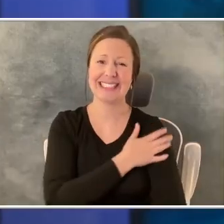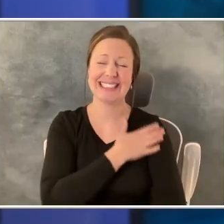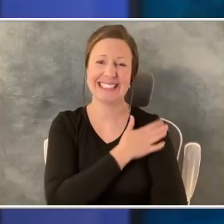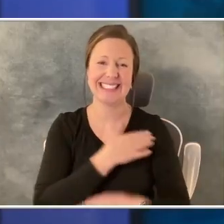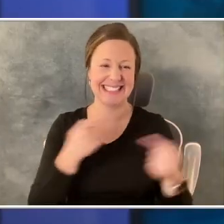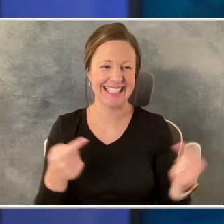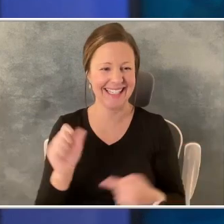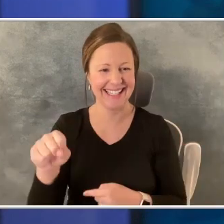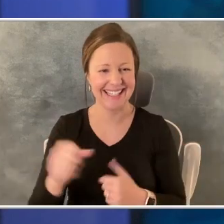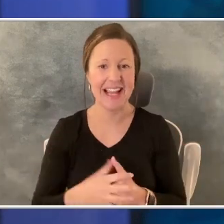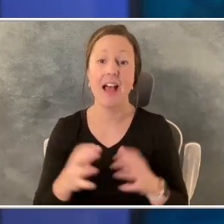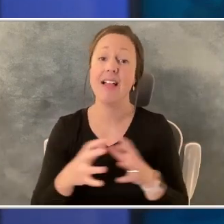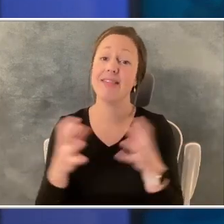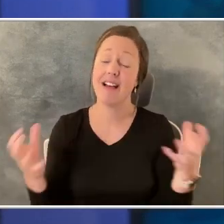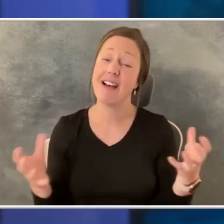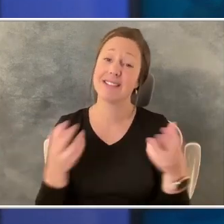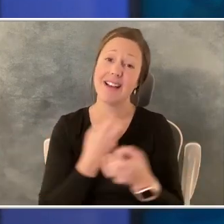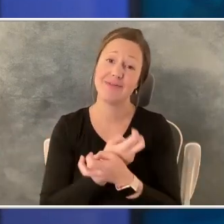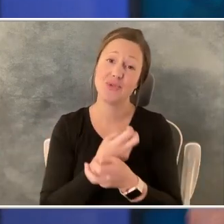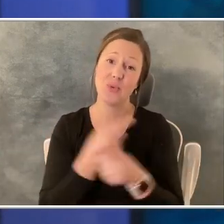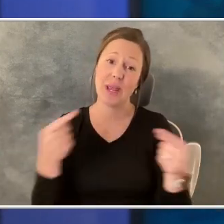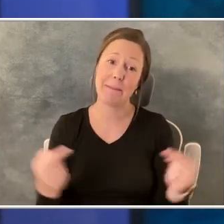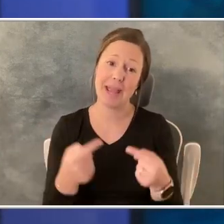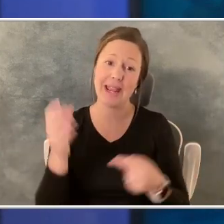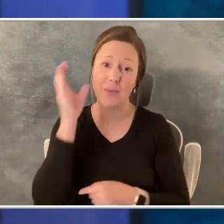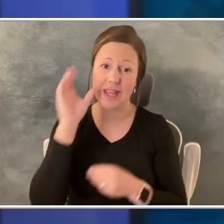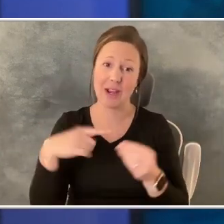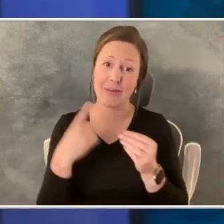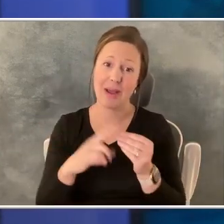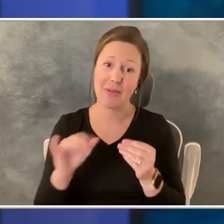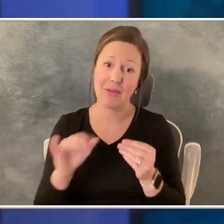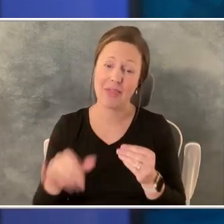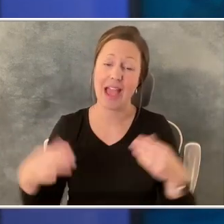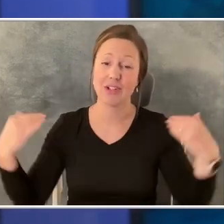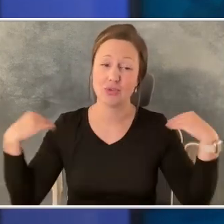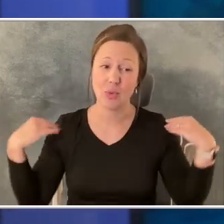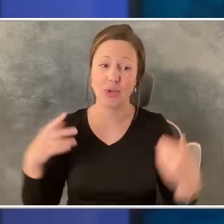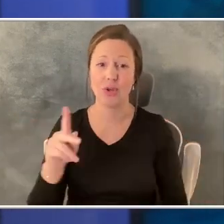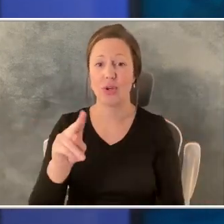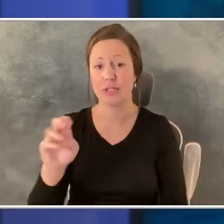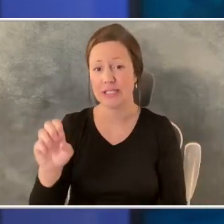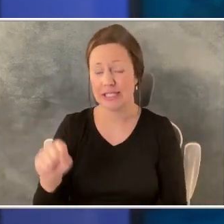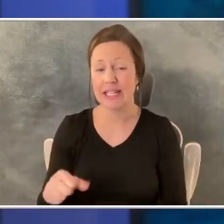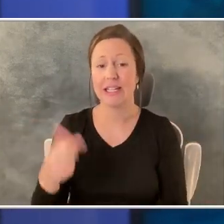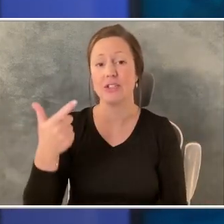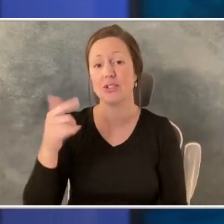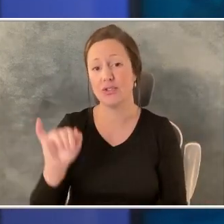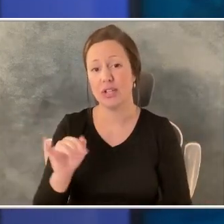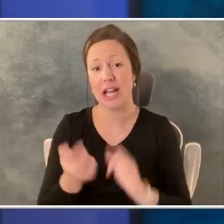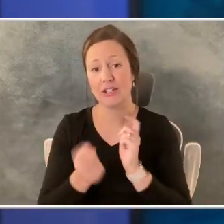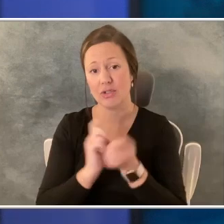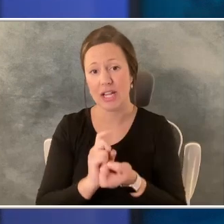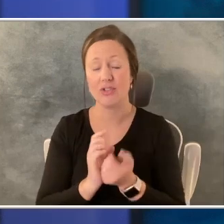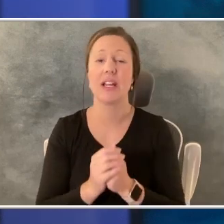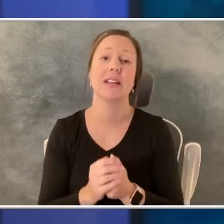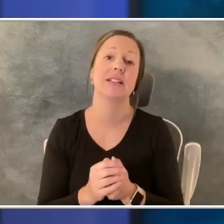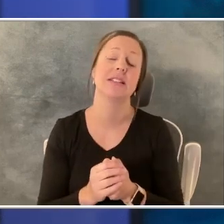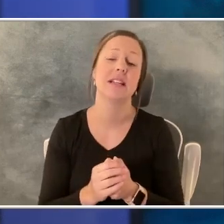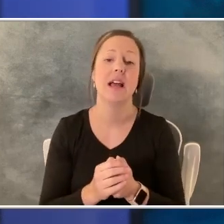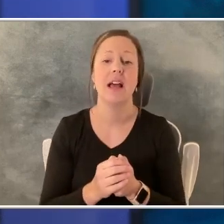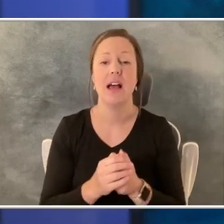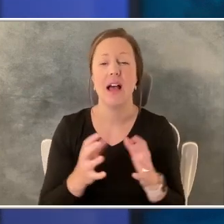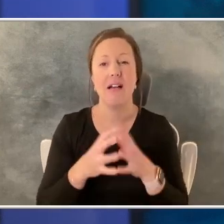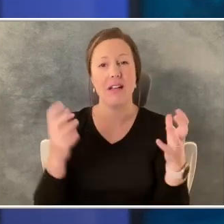lots of joint pain. We hear a lot of shoulders and knees. We hear GI changes. We hear a lot of brain